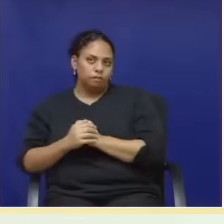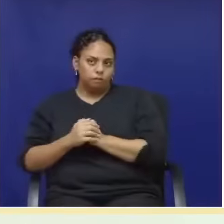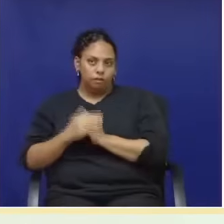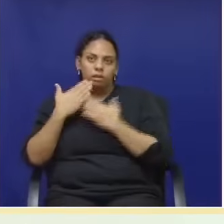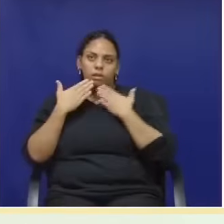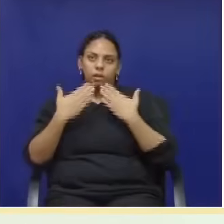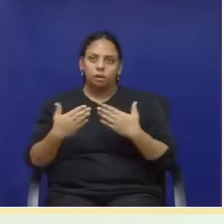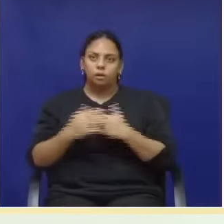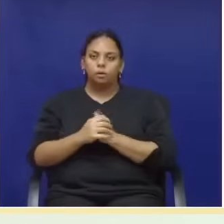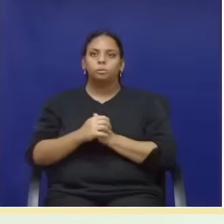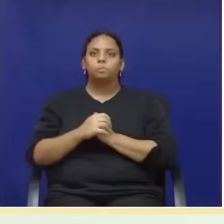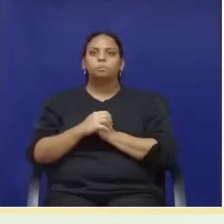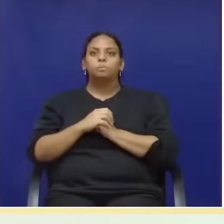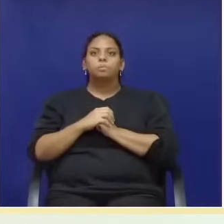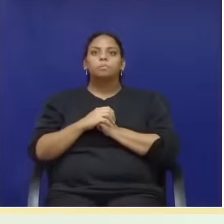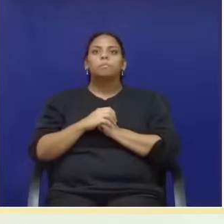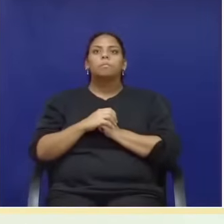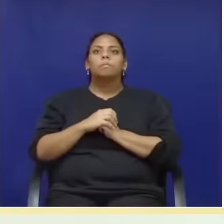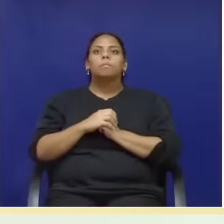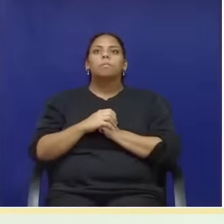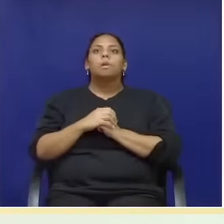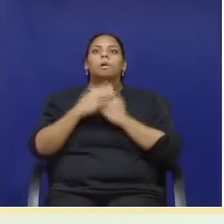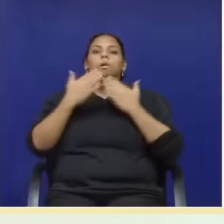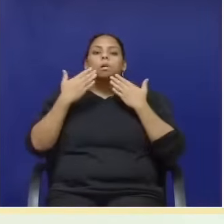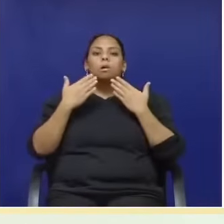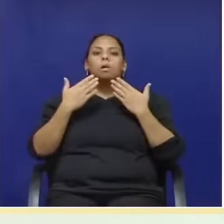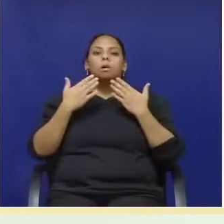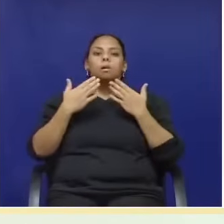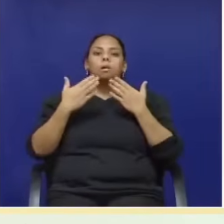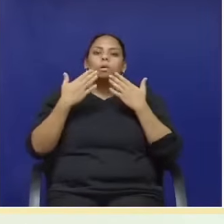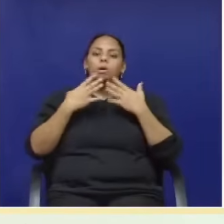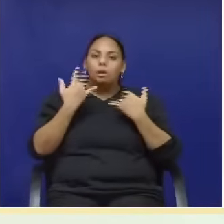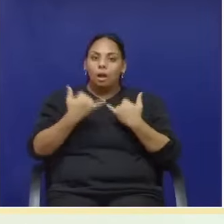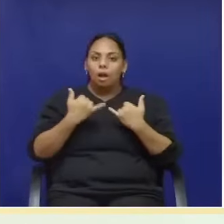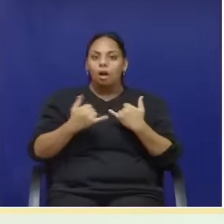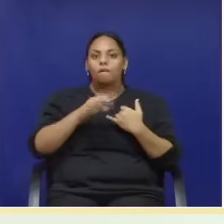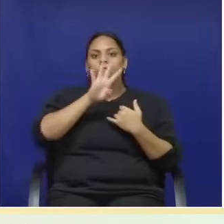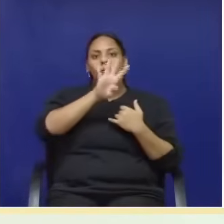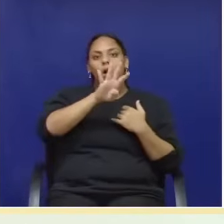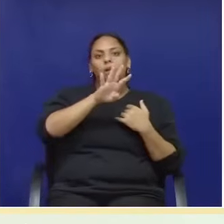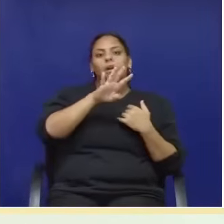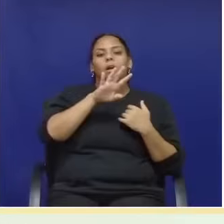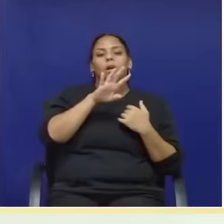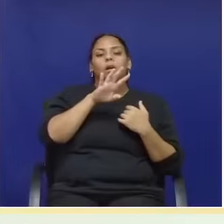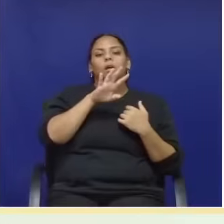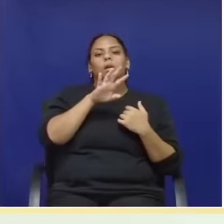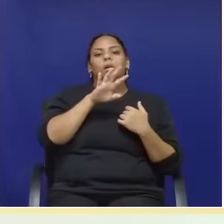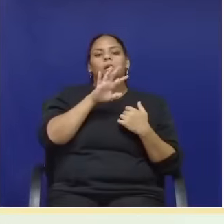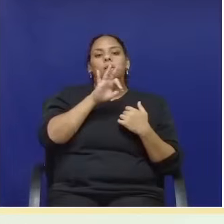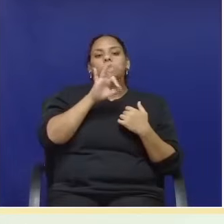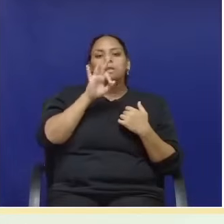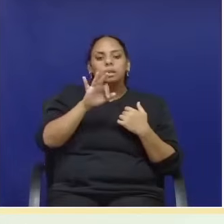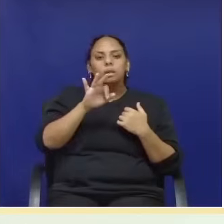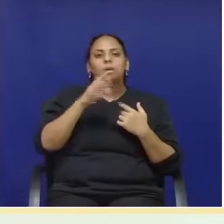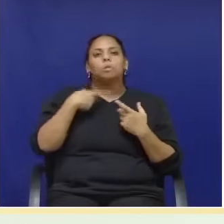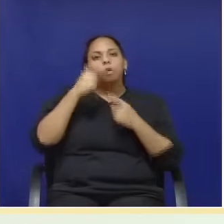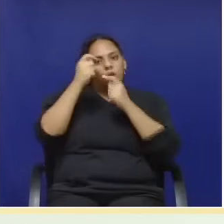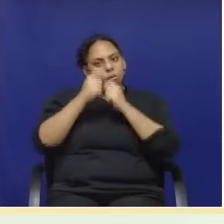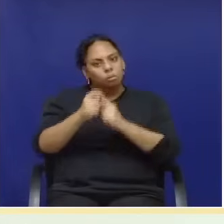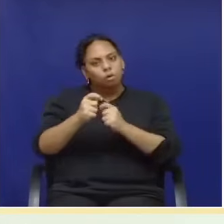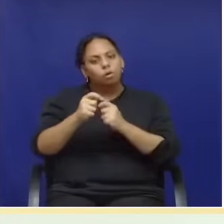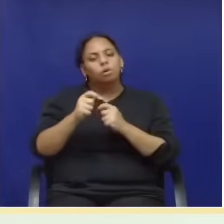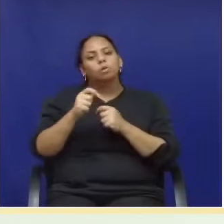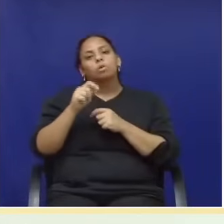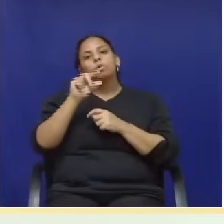Honourable Minister. We now go to question number 443, which has been asked by the Honourable Tebekulu